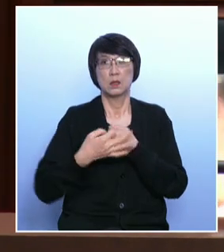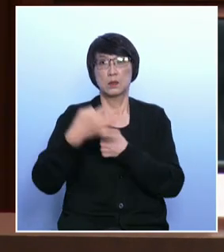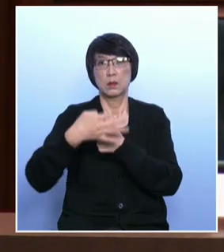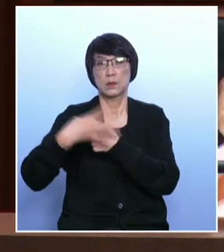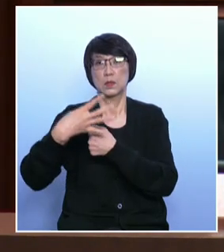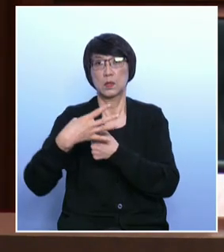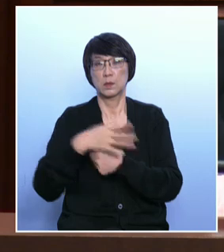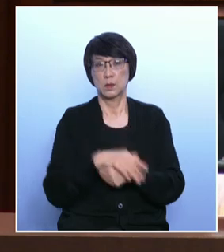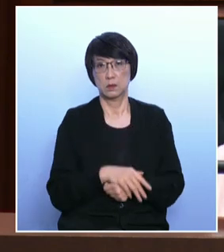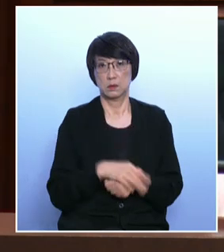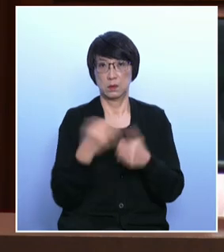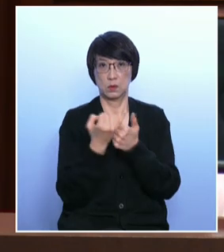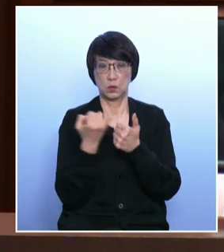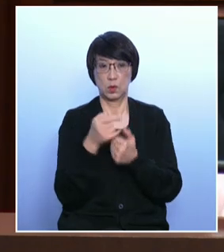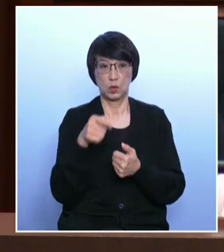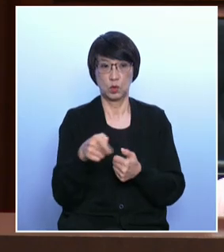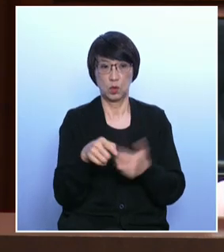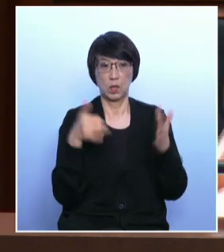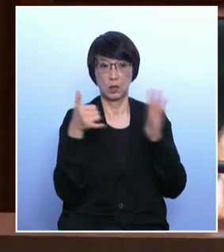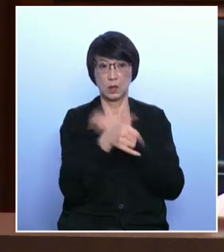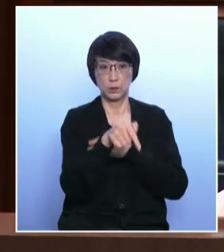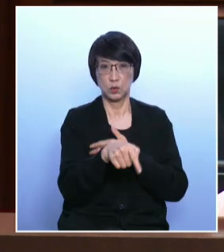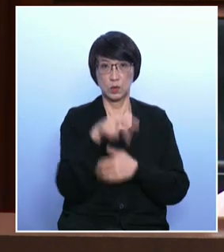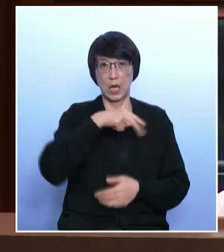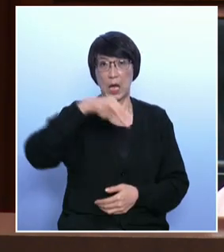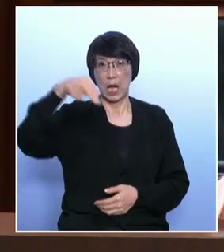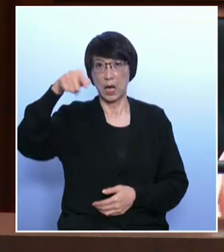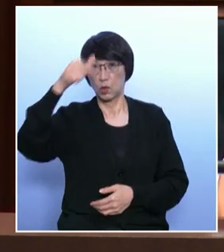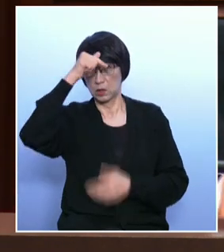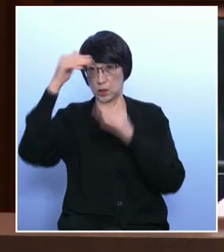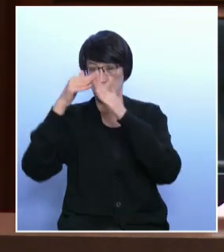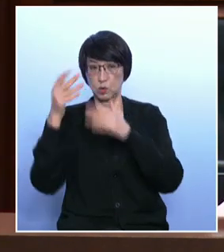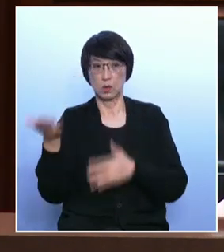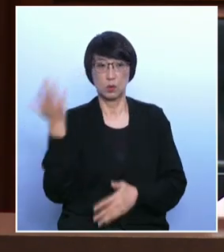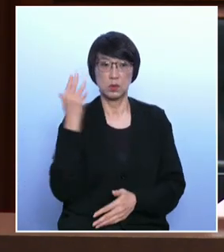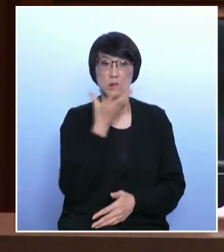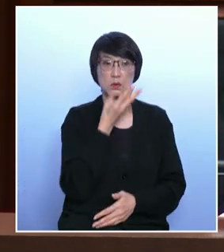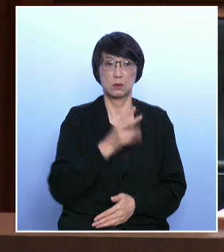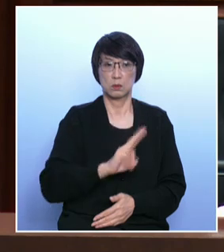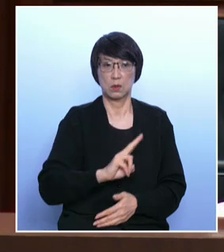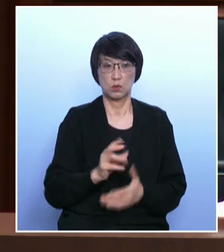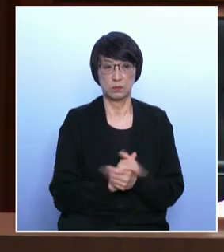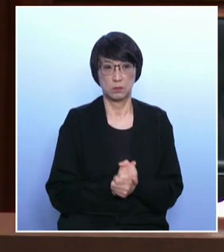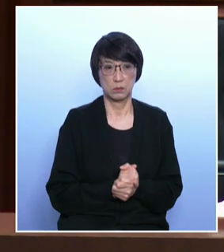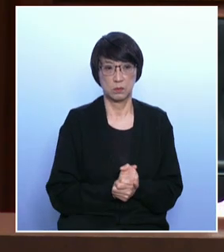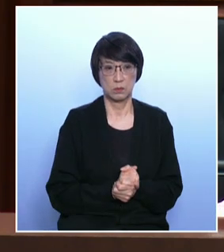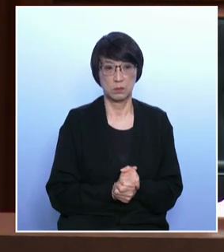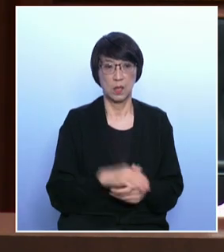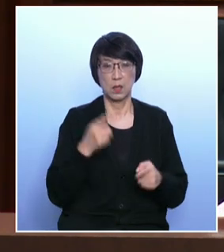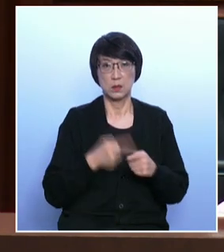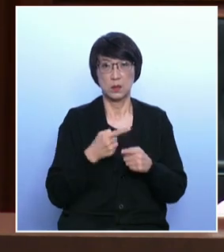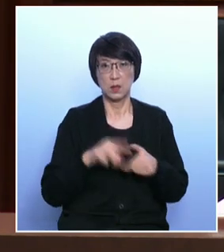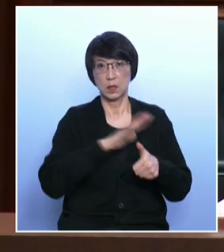Well, mainly the residence is for senior year medical students. They need to walk up to the